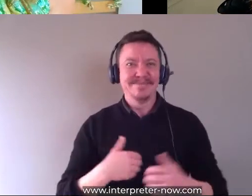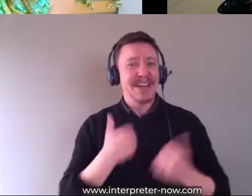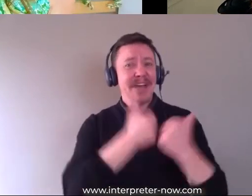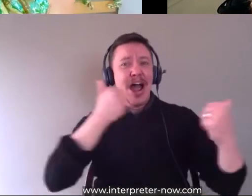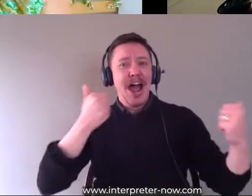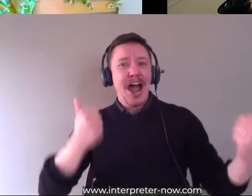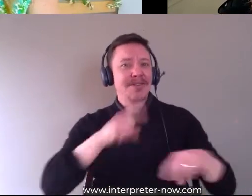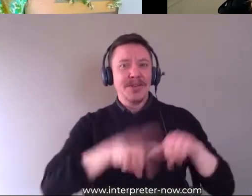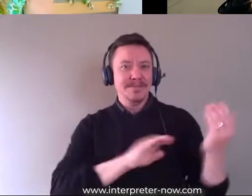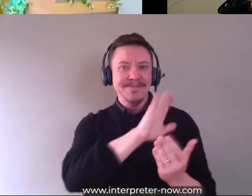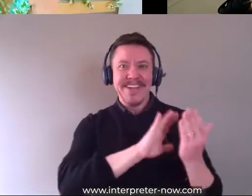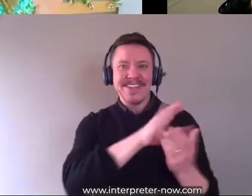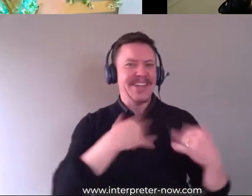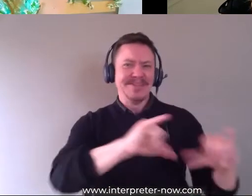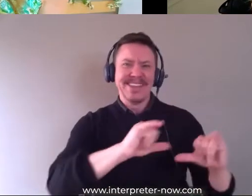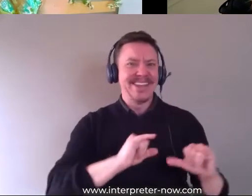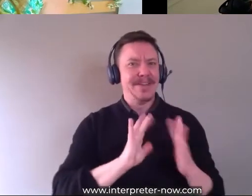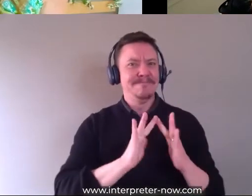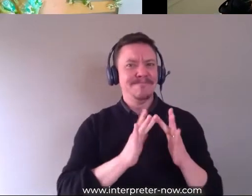couldn't partake, but it still brought joy. Yeah.